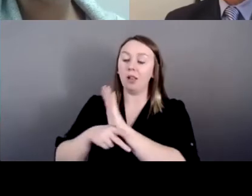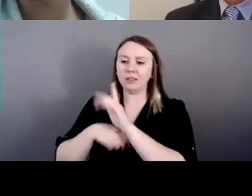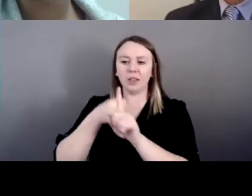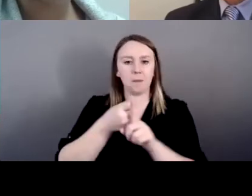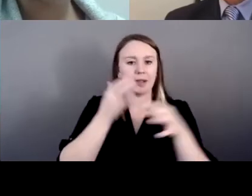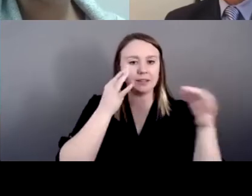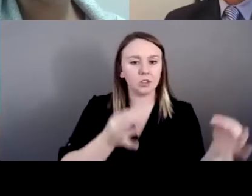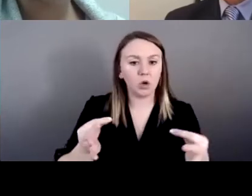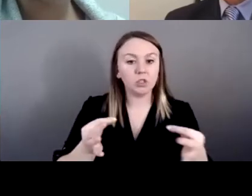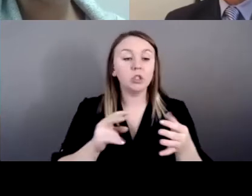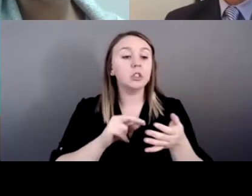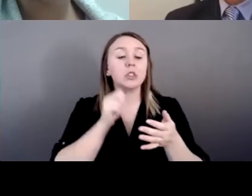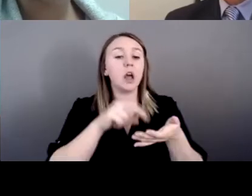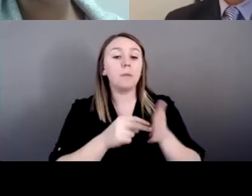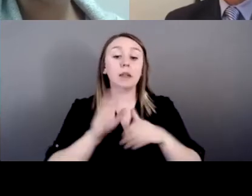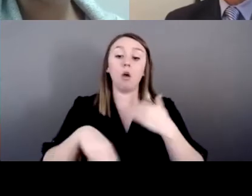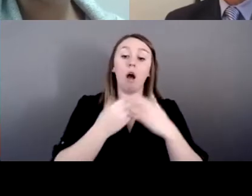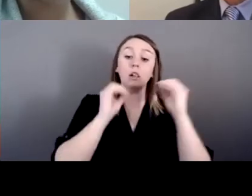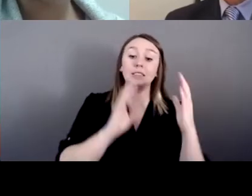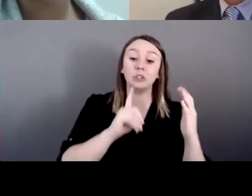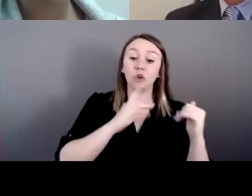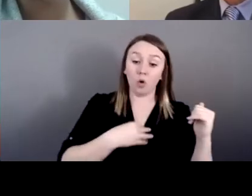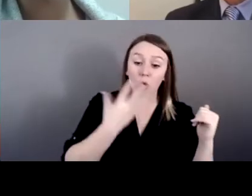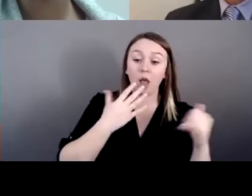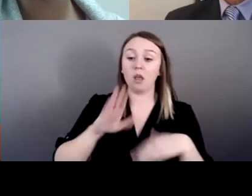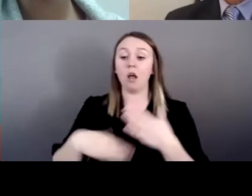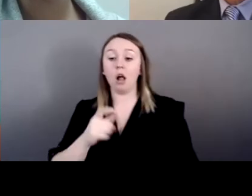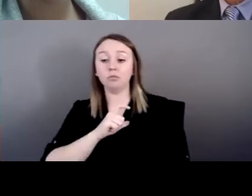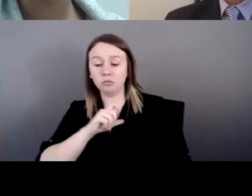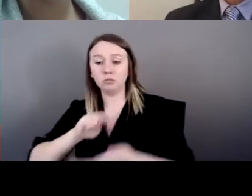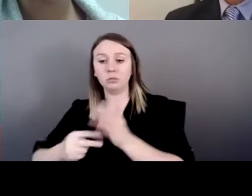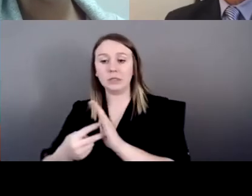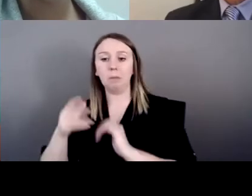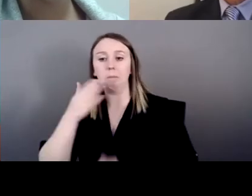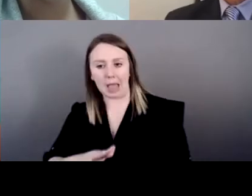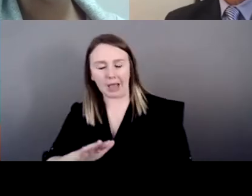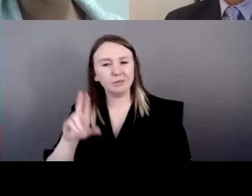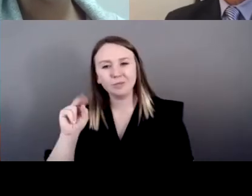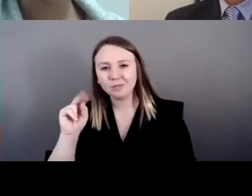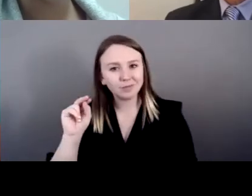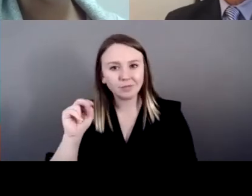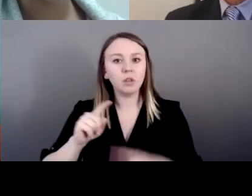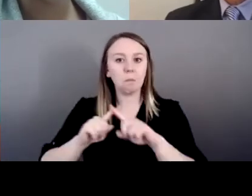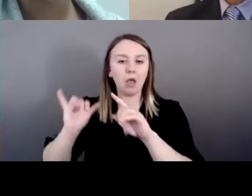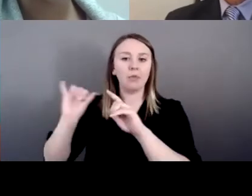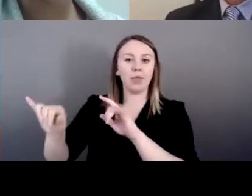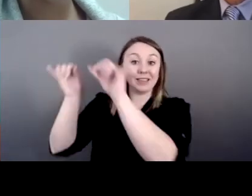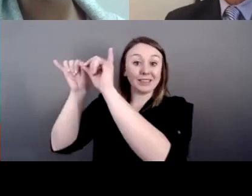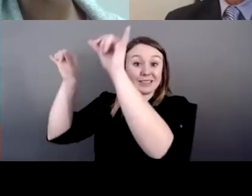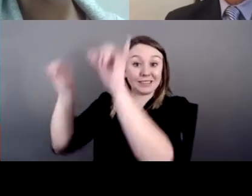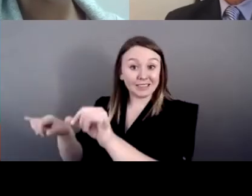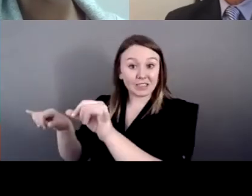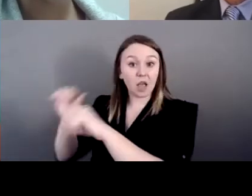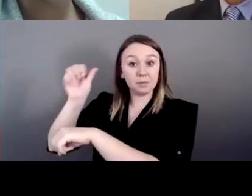white or police officers are bad, right? It's that we have a system that has made it